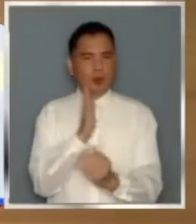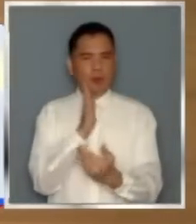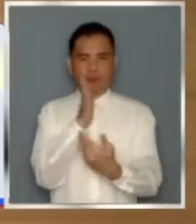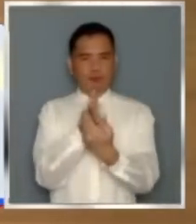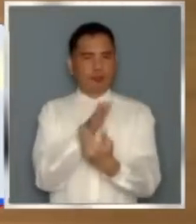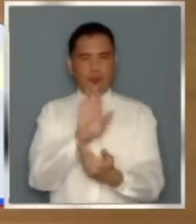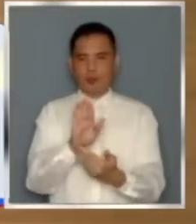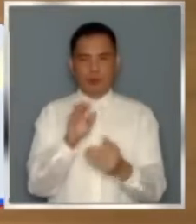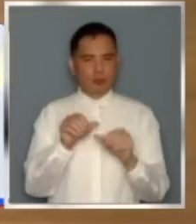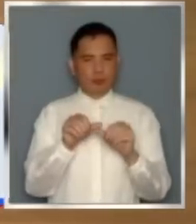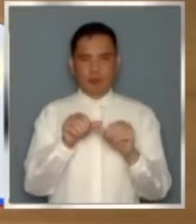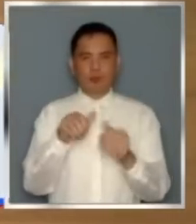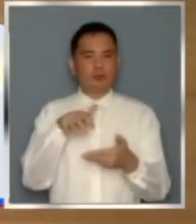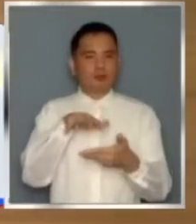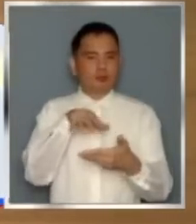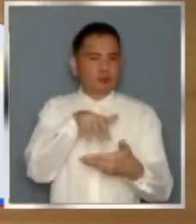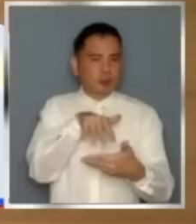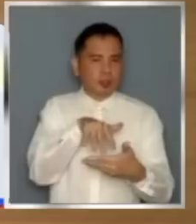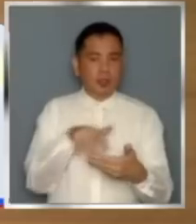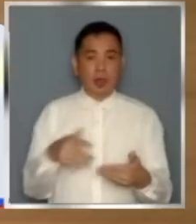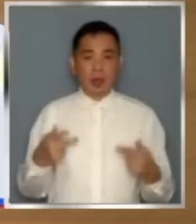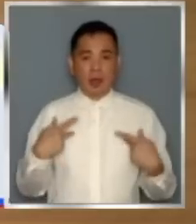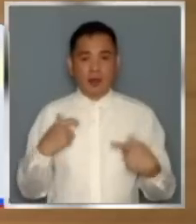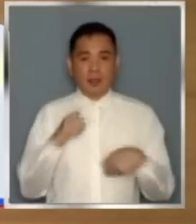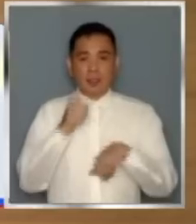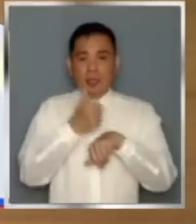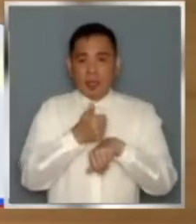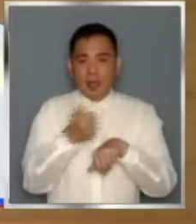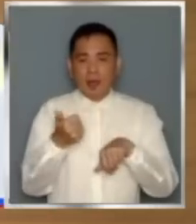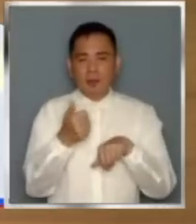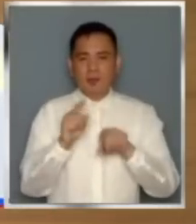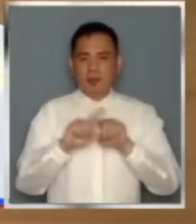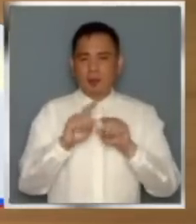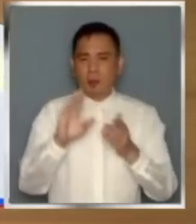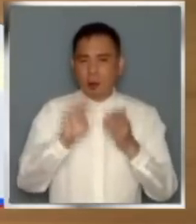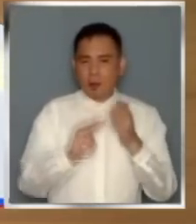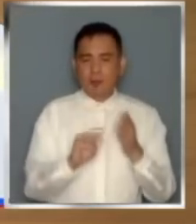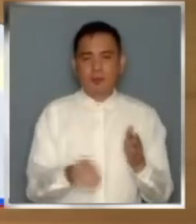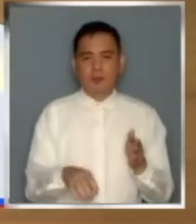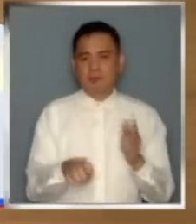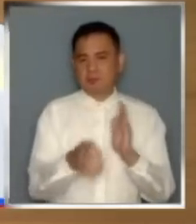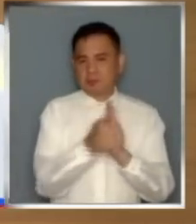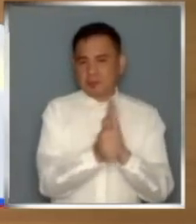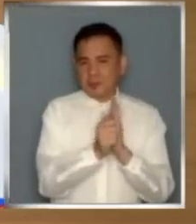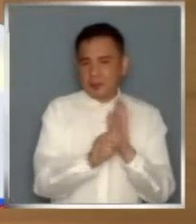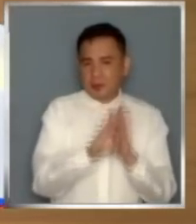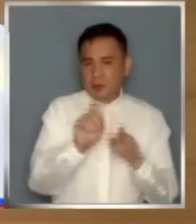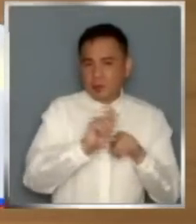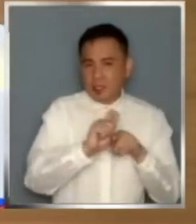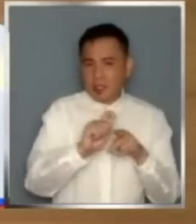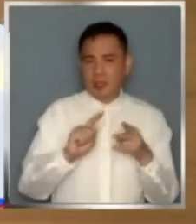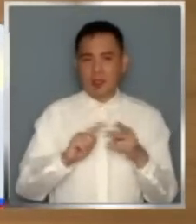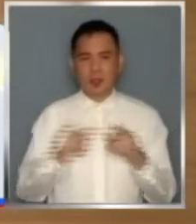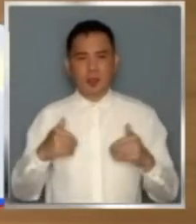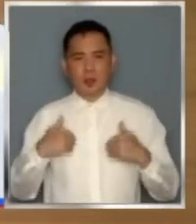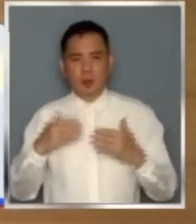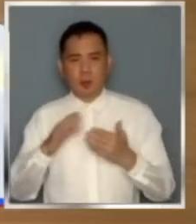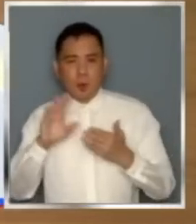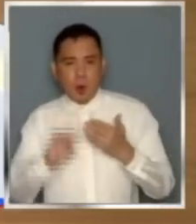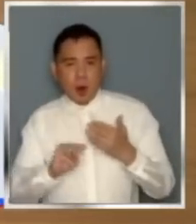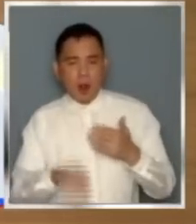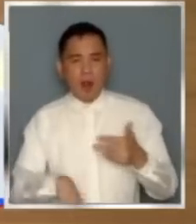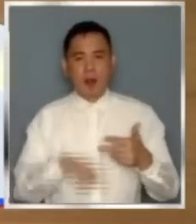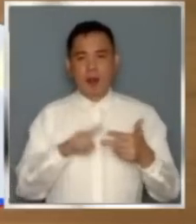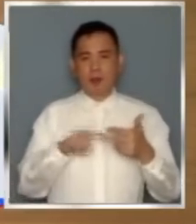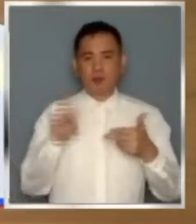activated social safety nets, such as skills development training and youth employment programs. Tertiary education in state